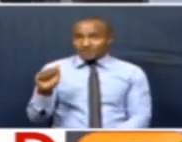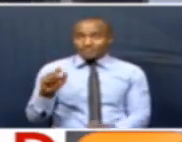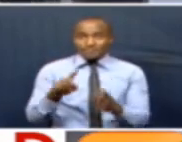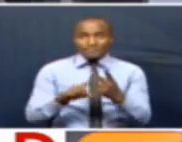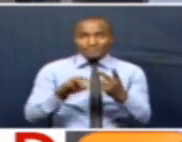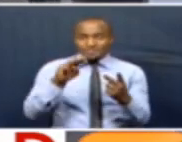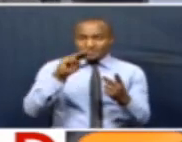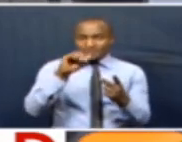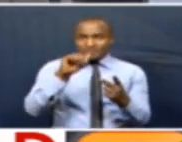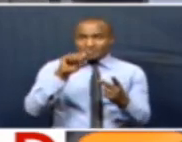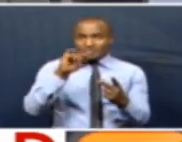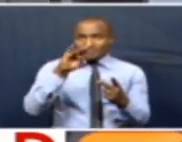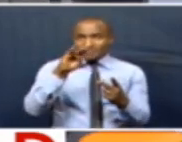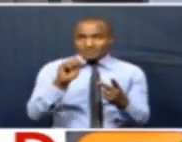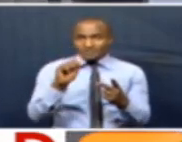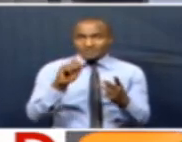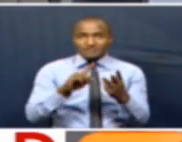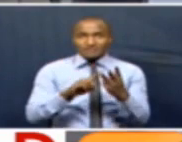Matiba,